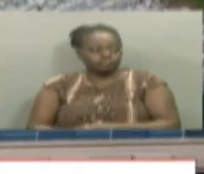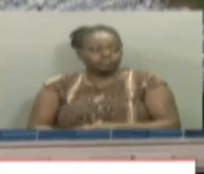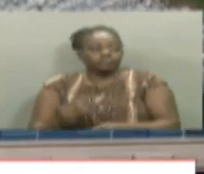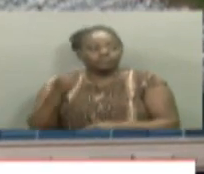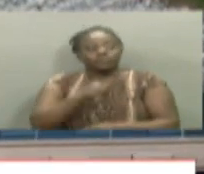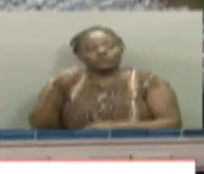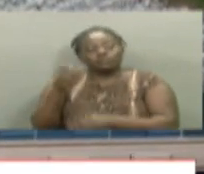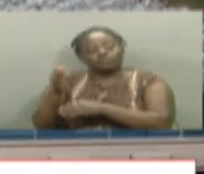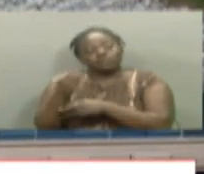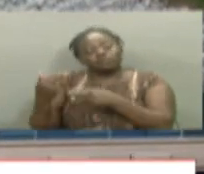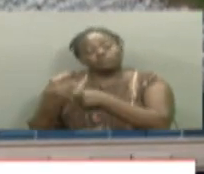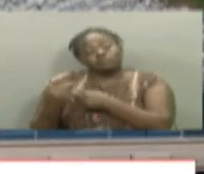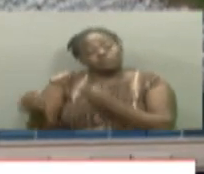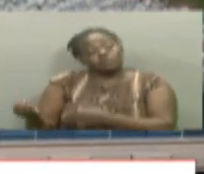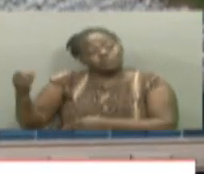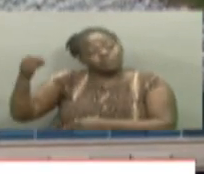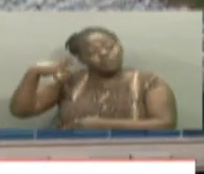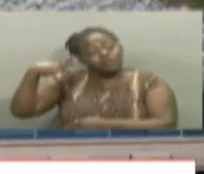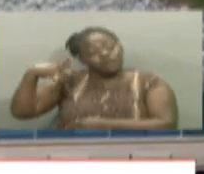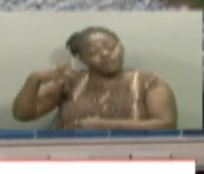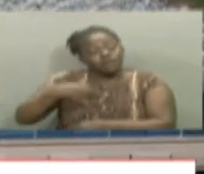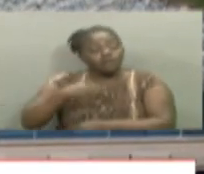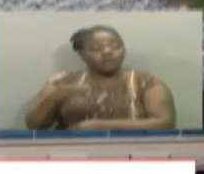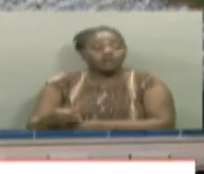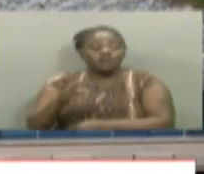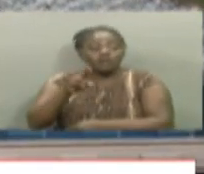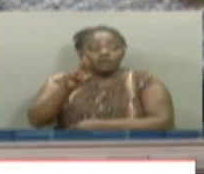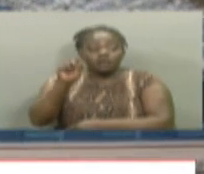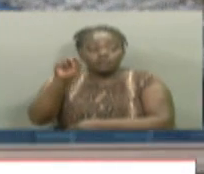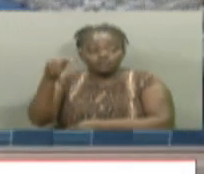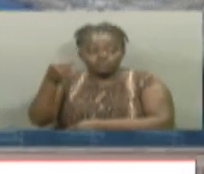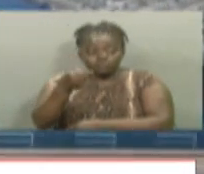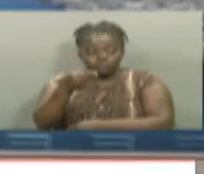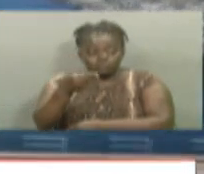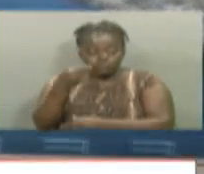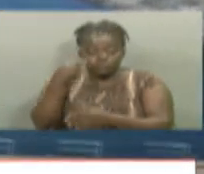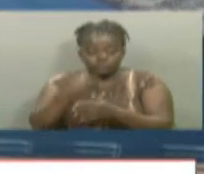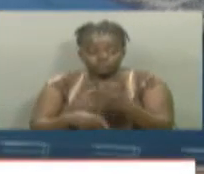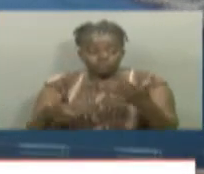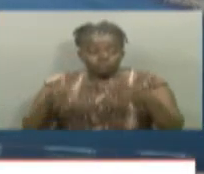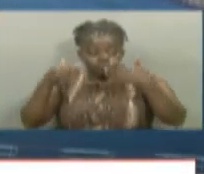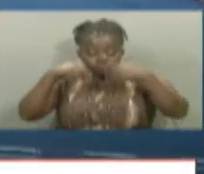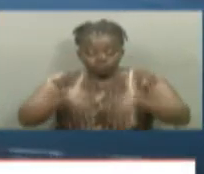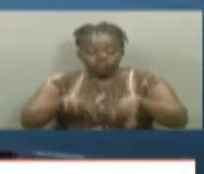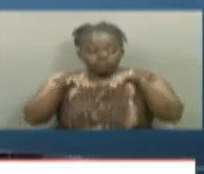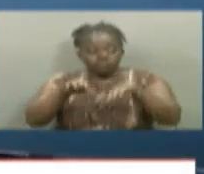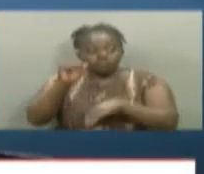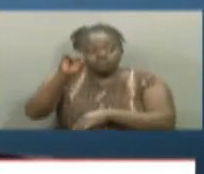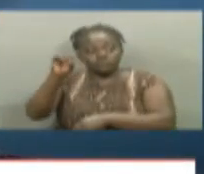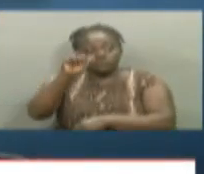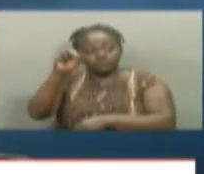lwaggulo Minisita avunaanyizibwa ku masannyalaze n'obugagga obw'ensibo Ruth Nankabirwa yategeeza eggwanga nga ebbibiro lya Isimba bwe lyali ligaddwa olw'amazzi okuyingira mu